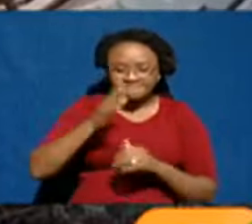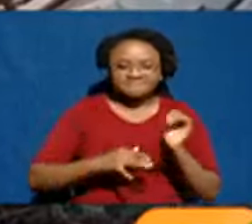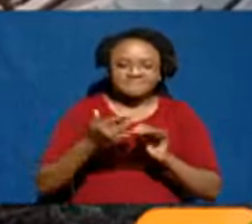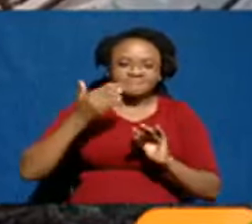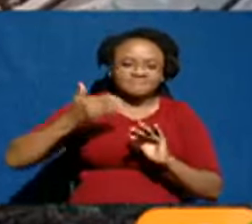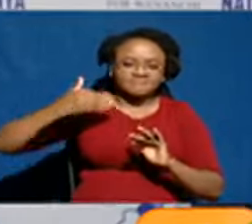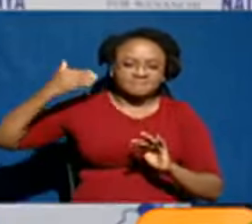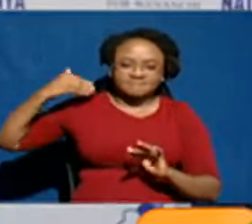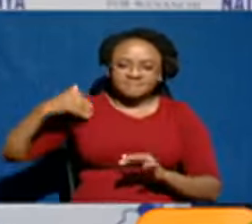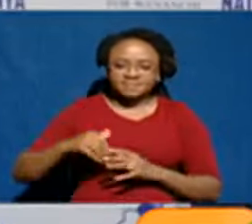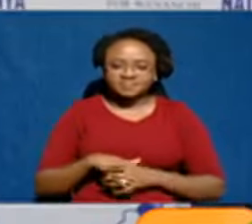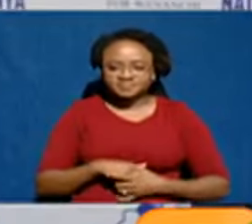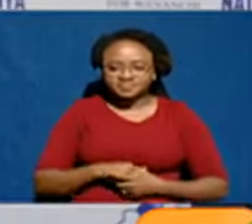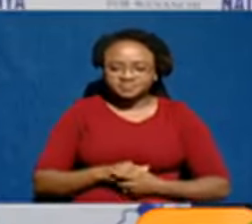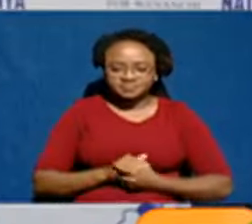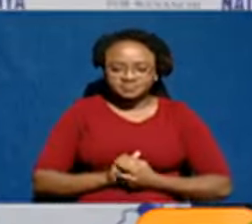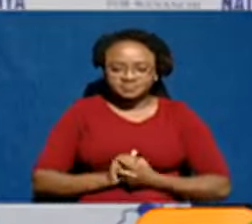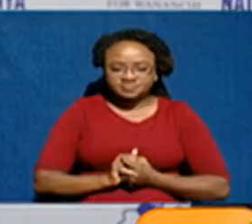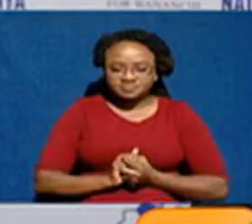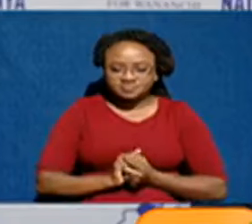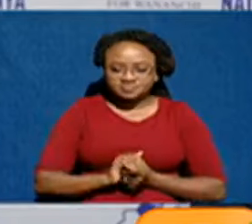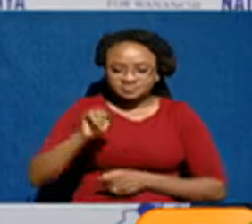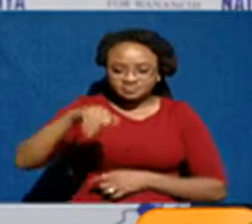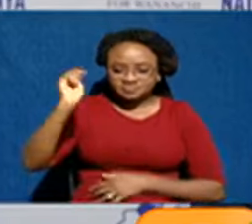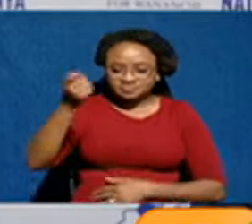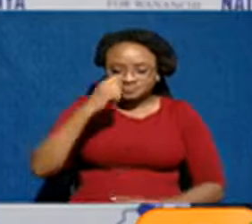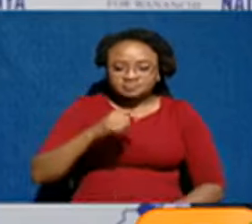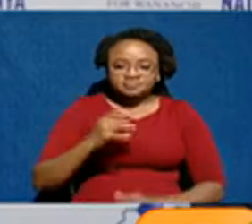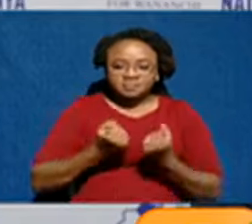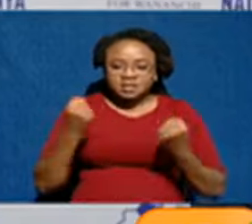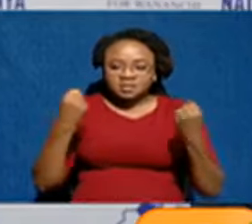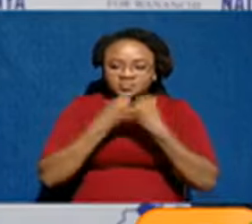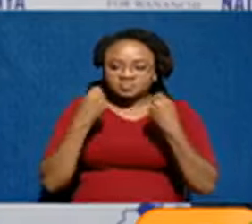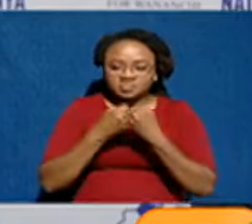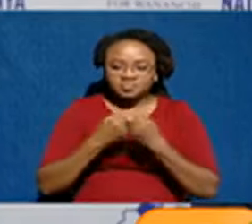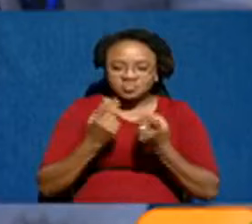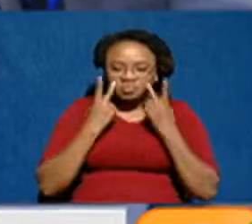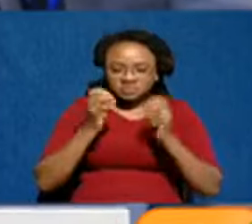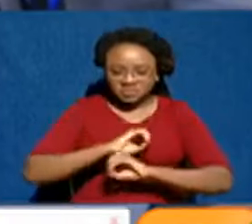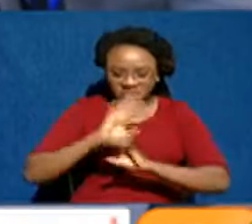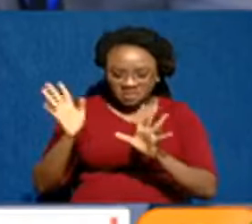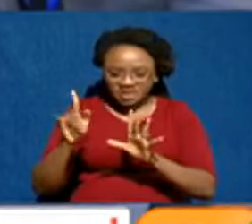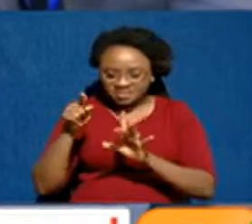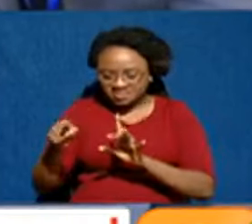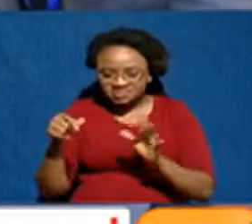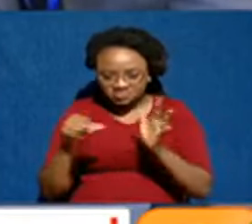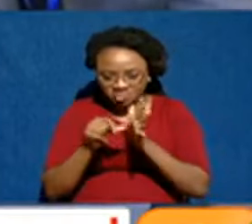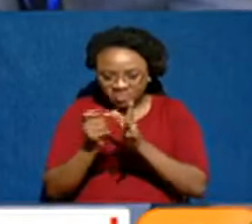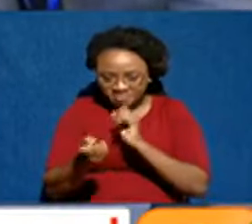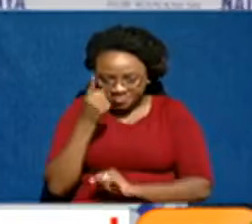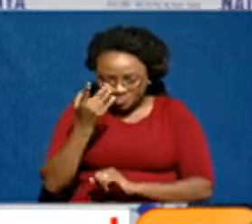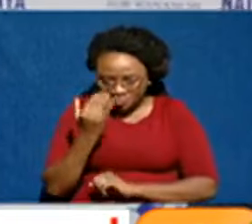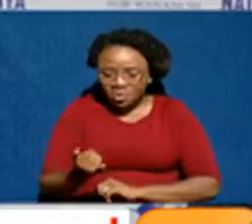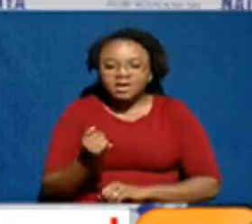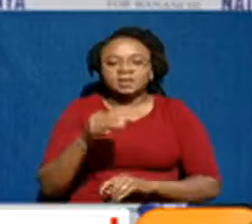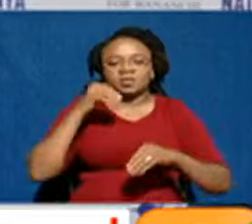in previous years. The rate of accidents in Kenya can be measured with the rate of corruption in this country. We must have consolidated